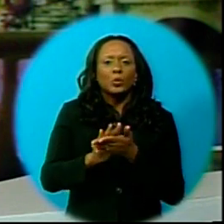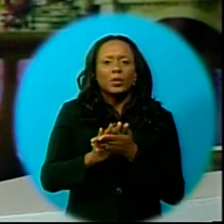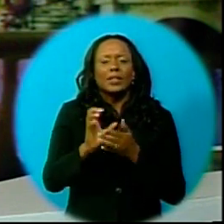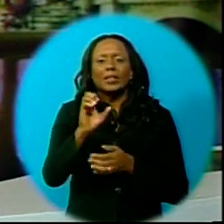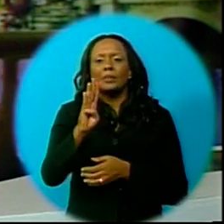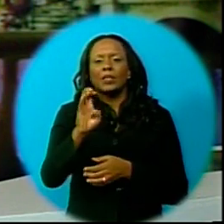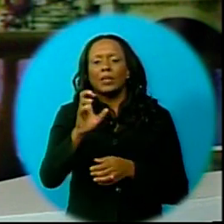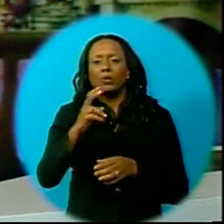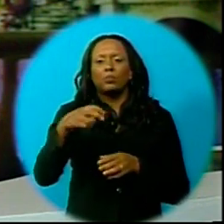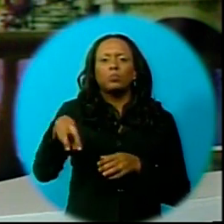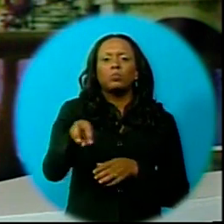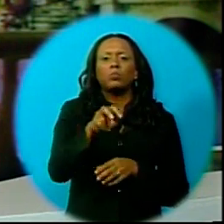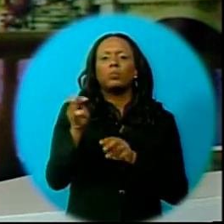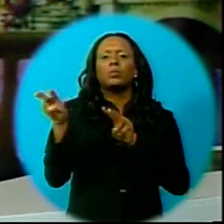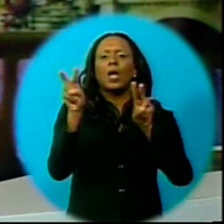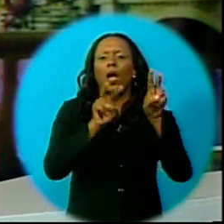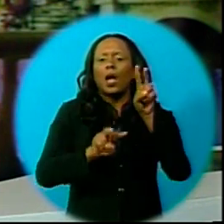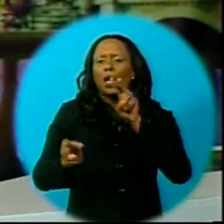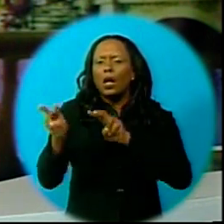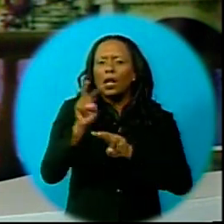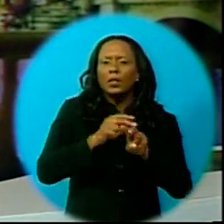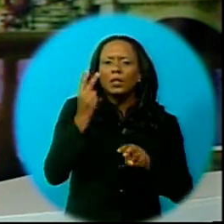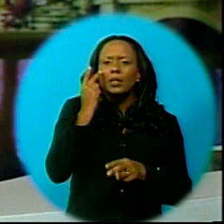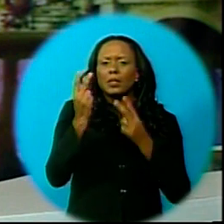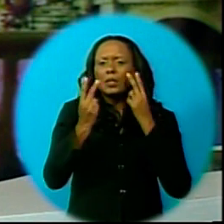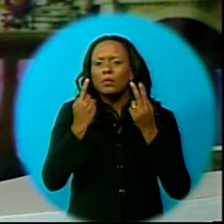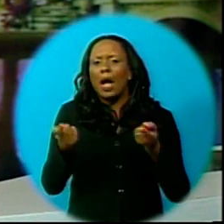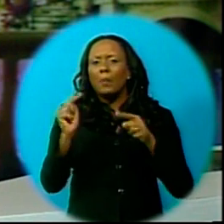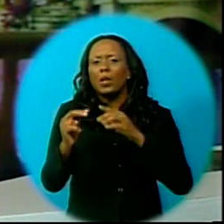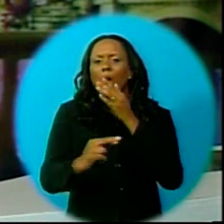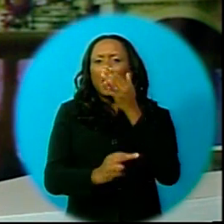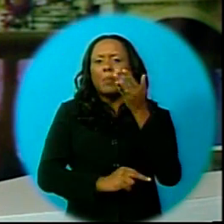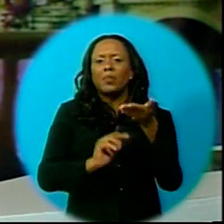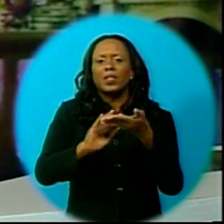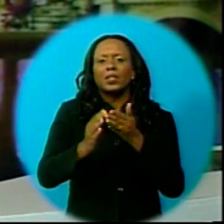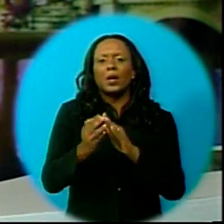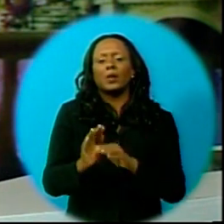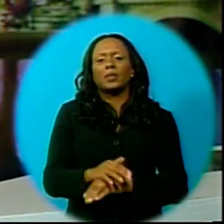of establishments to assess the mood around Bridgetown.